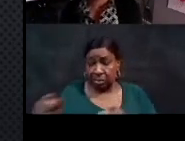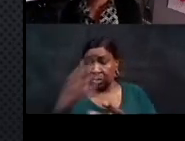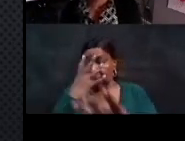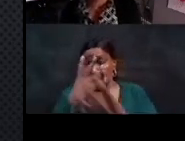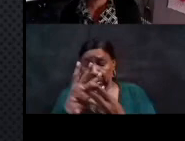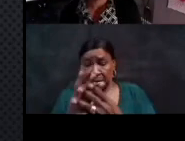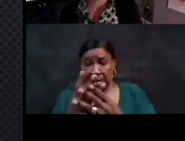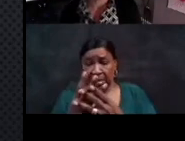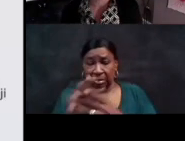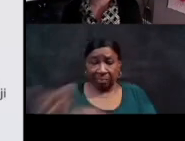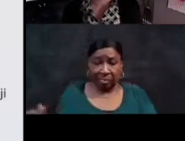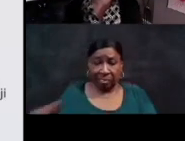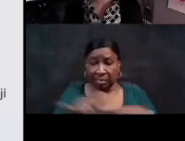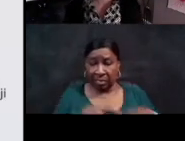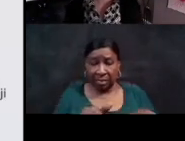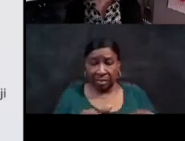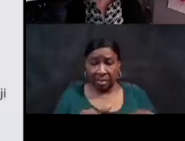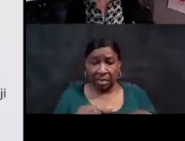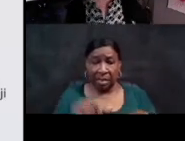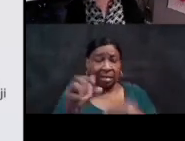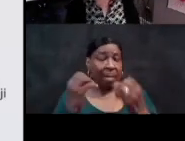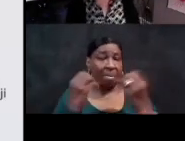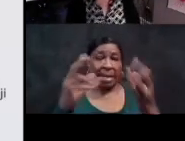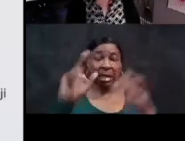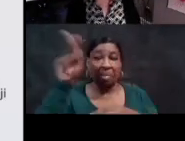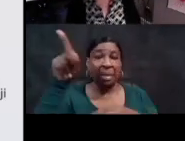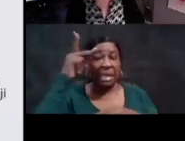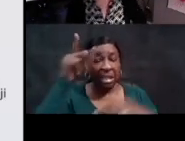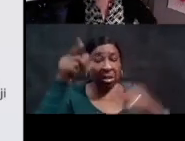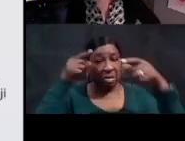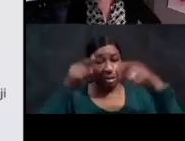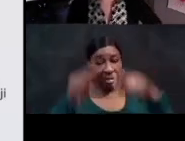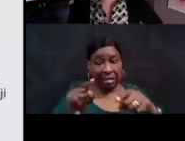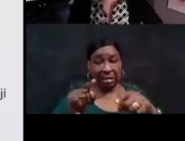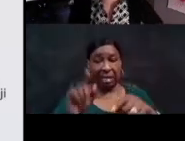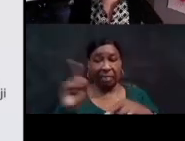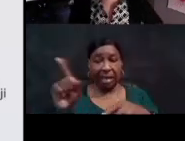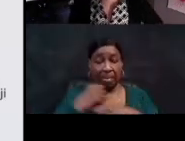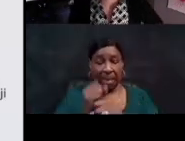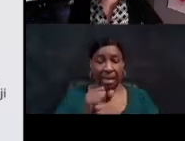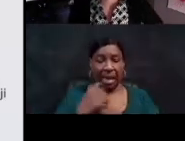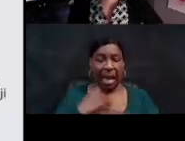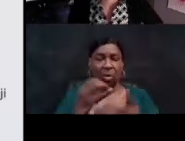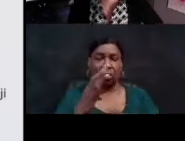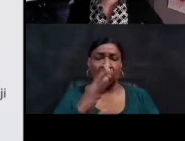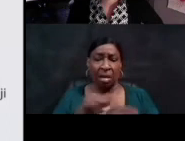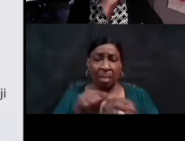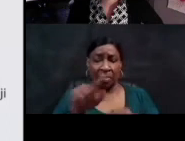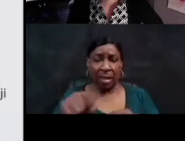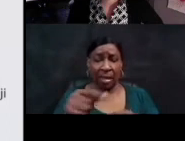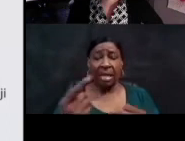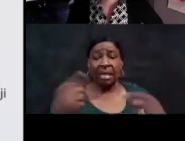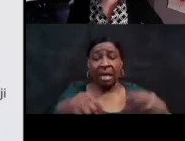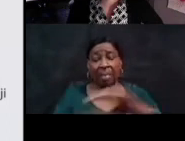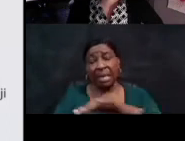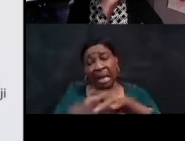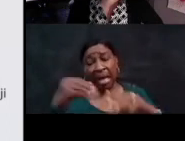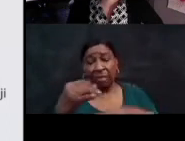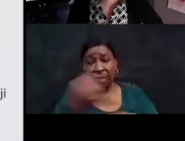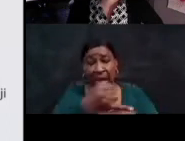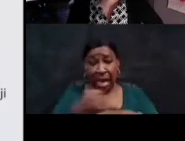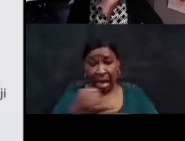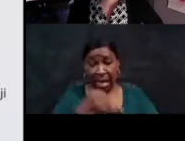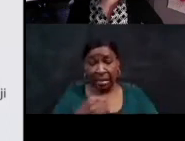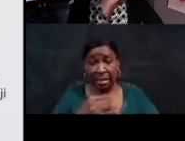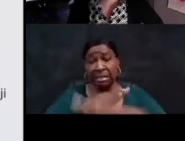around some geopolitical deals that I want to talk about. Coming out of the Island Detention Project, I think some of the most powerful